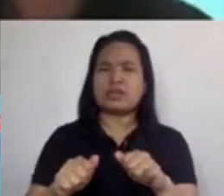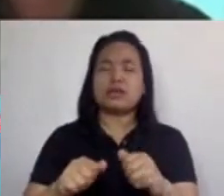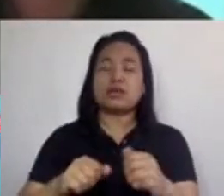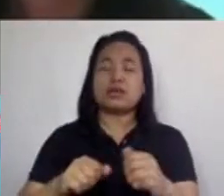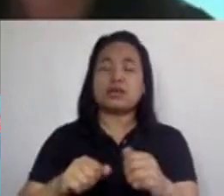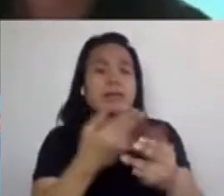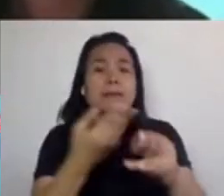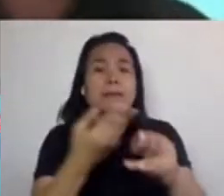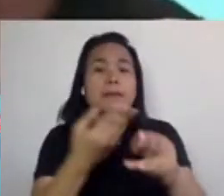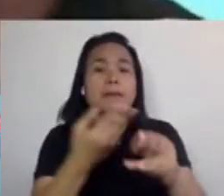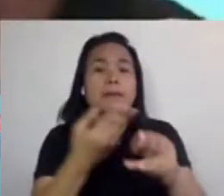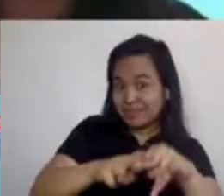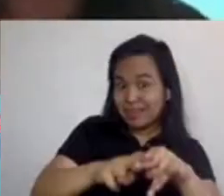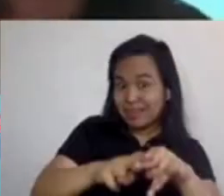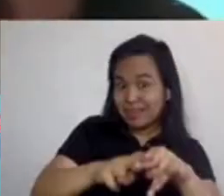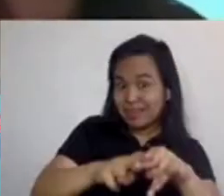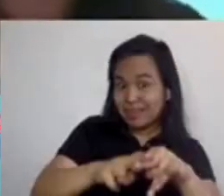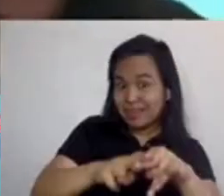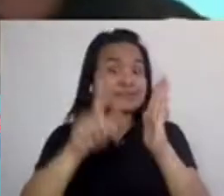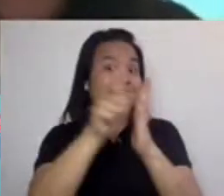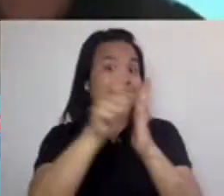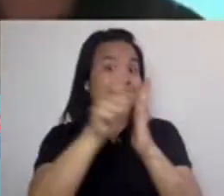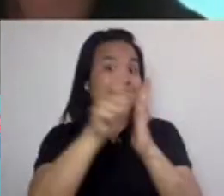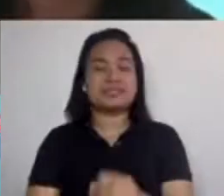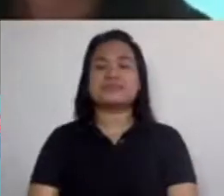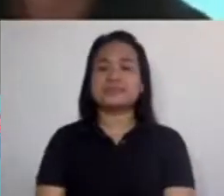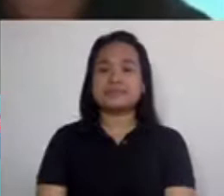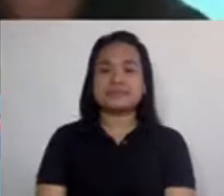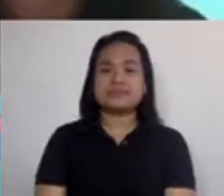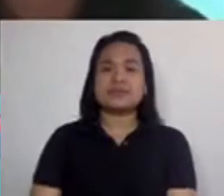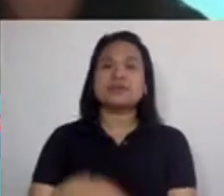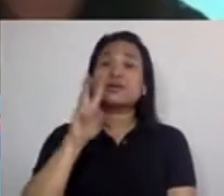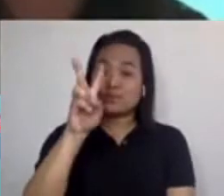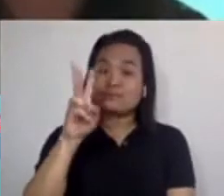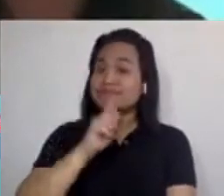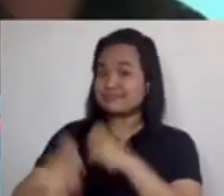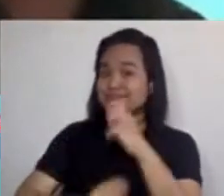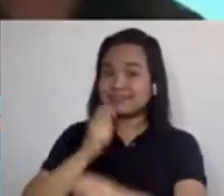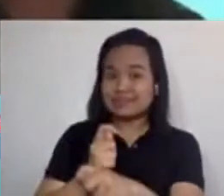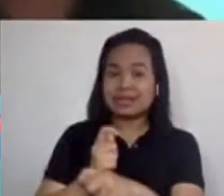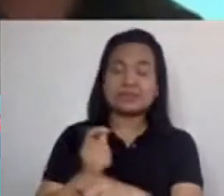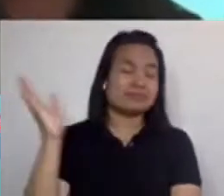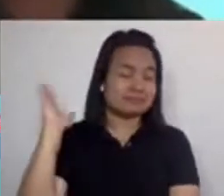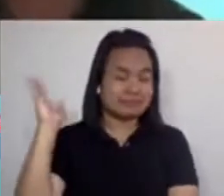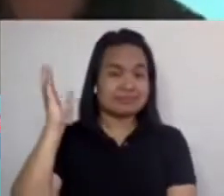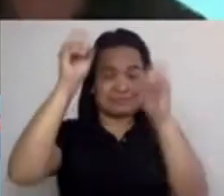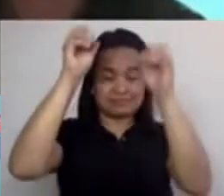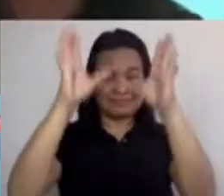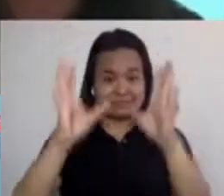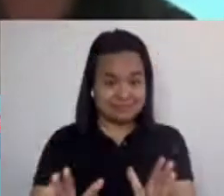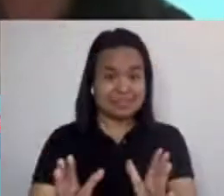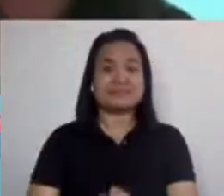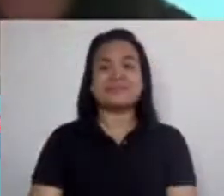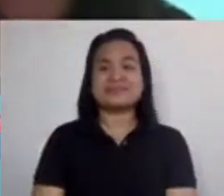to our video lesson or audio lesson. So there are two types. There are two functions that we are looking at when we